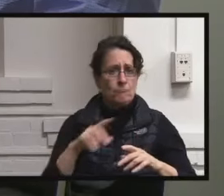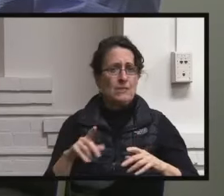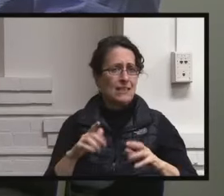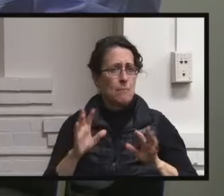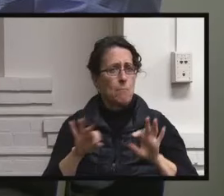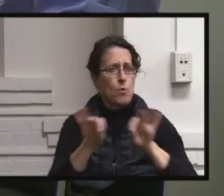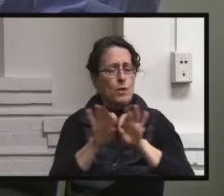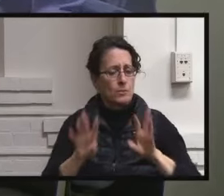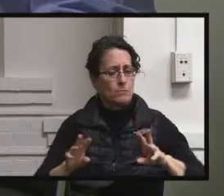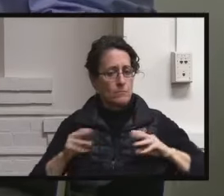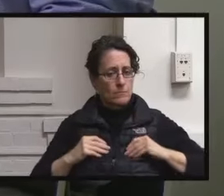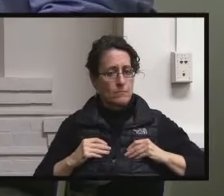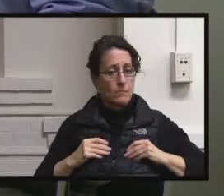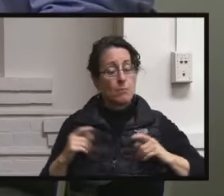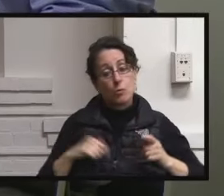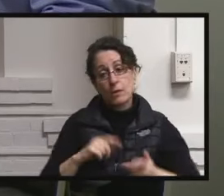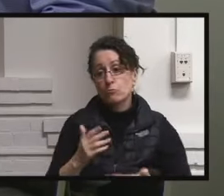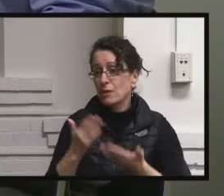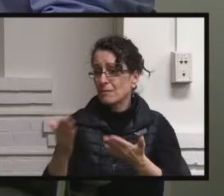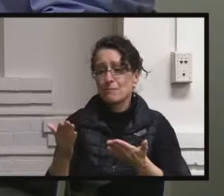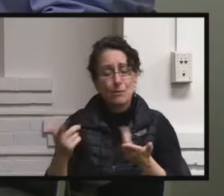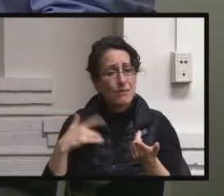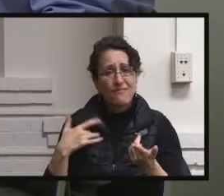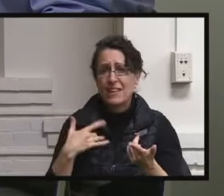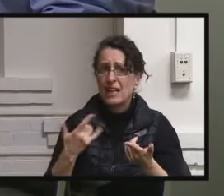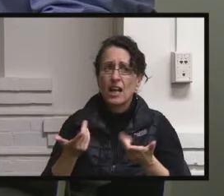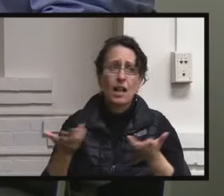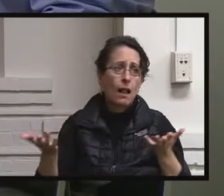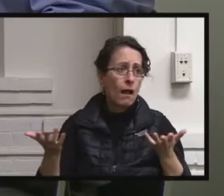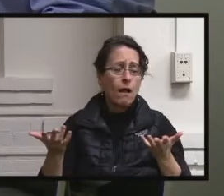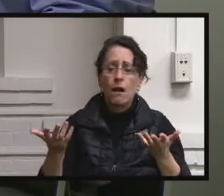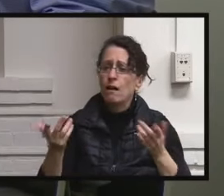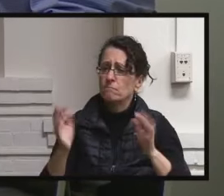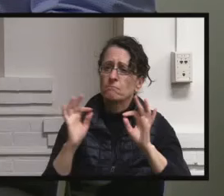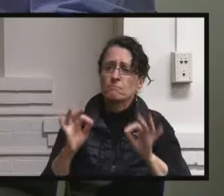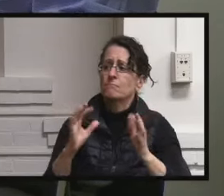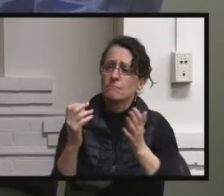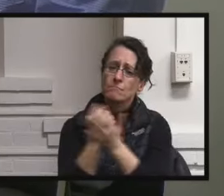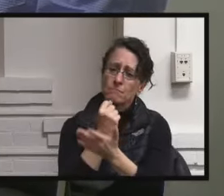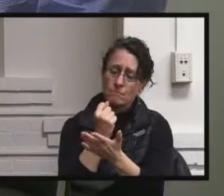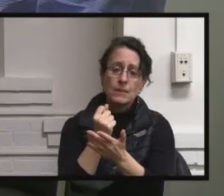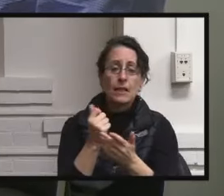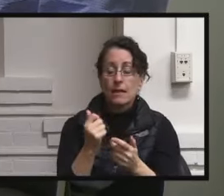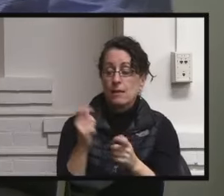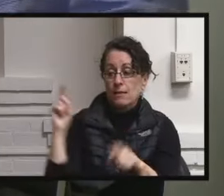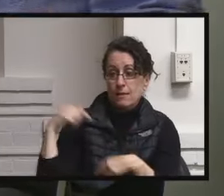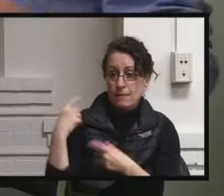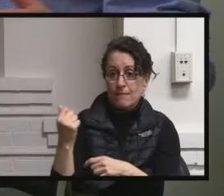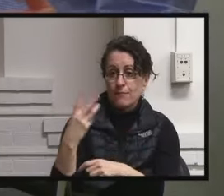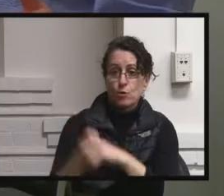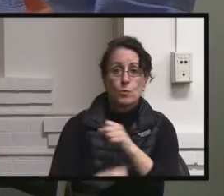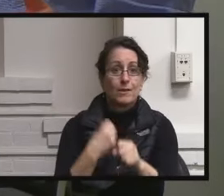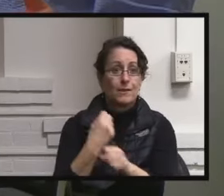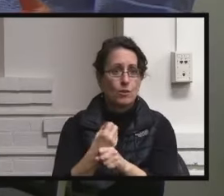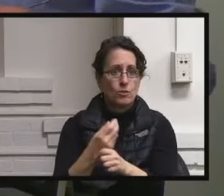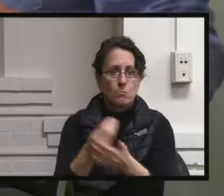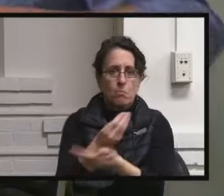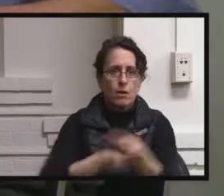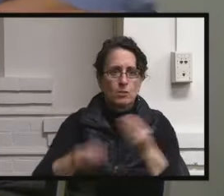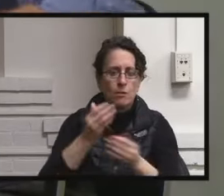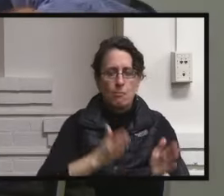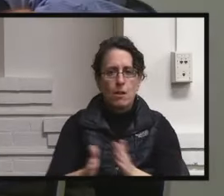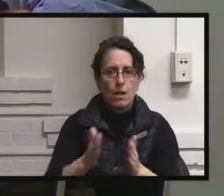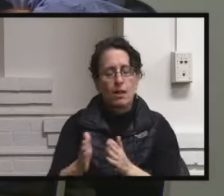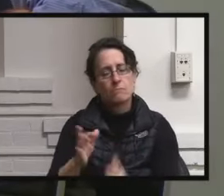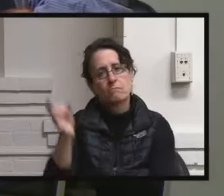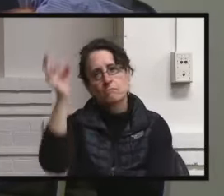recommend this opportunity, having worked with you folks for several years through the last several budgets and in watching several years of budgets prior